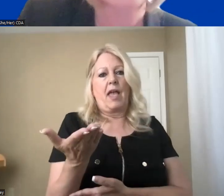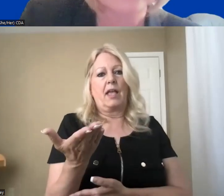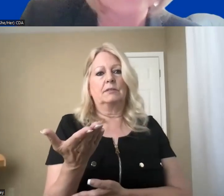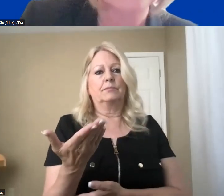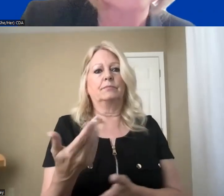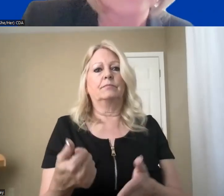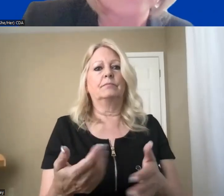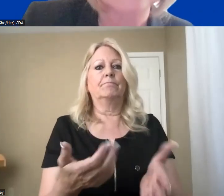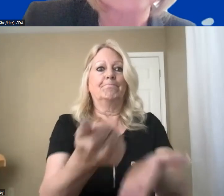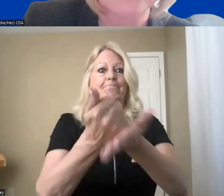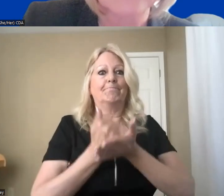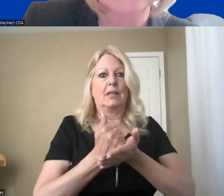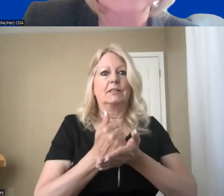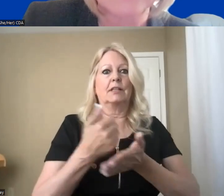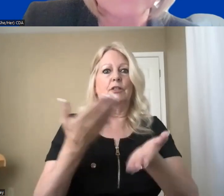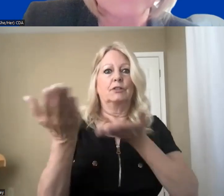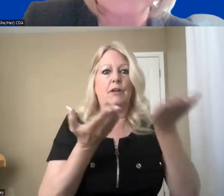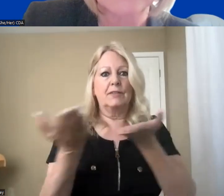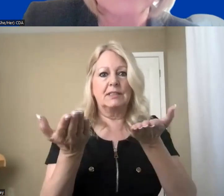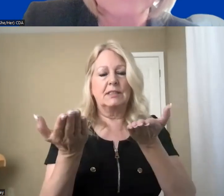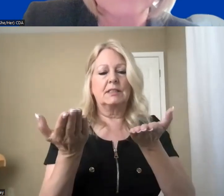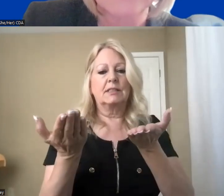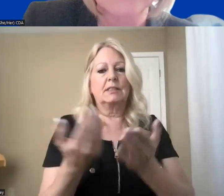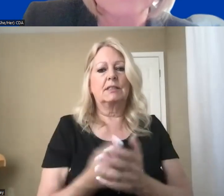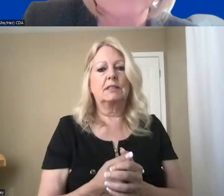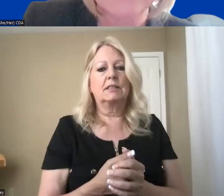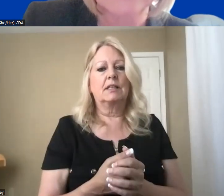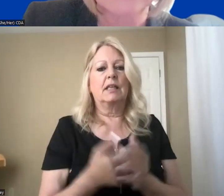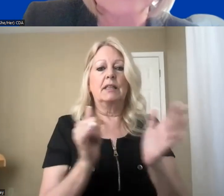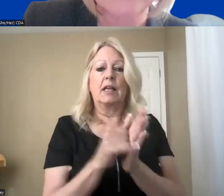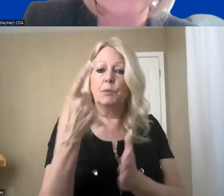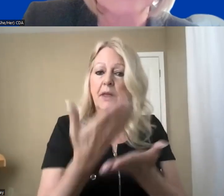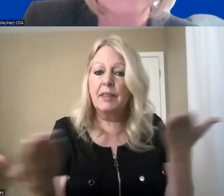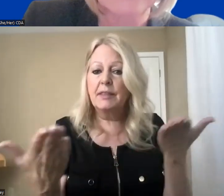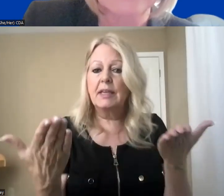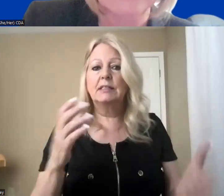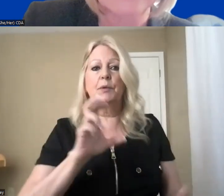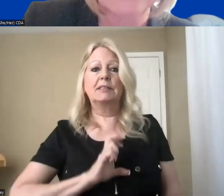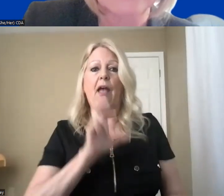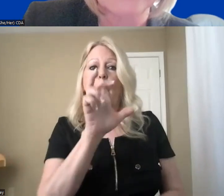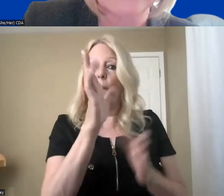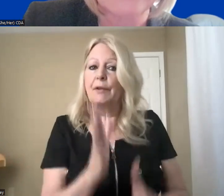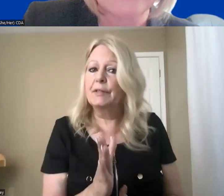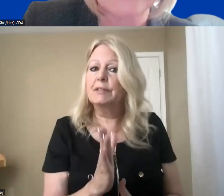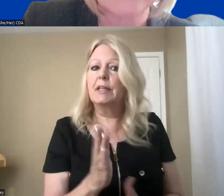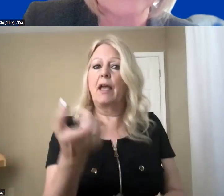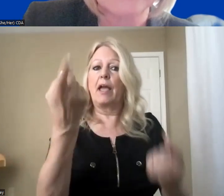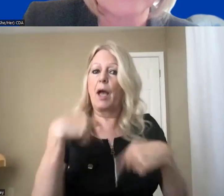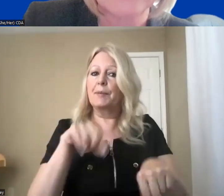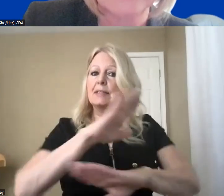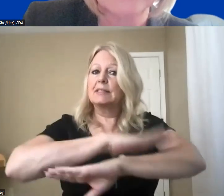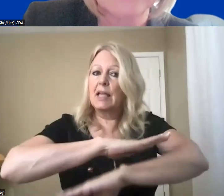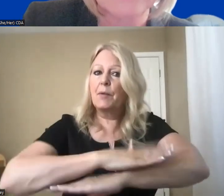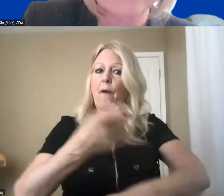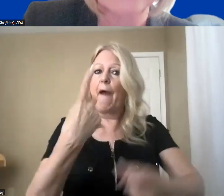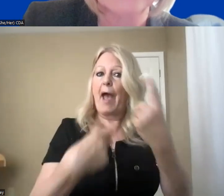services, because in working with stakeholders as well, that's one of the things is, you know, coming back to the table and asking, and then they